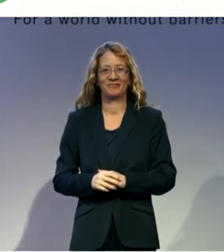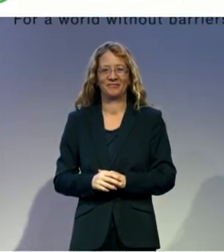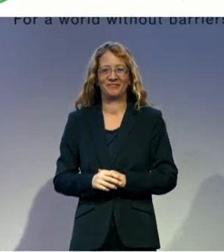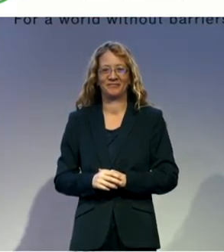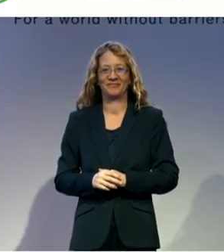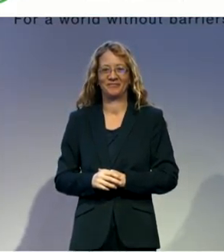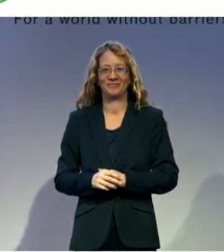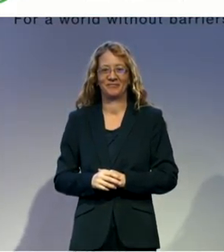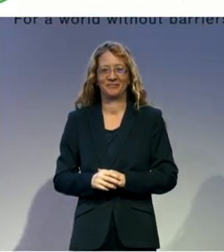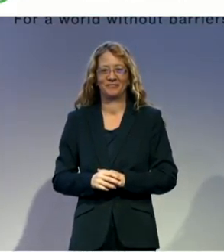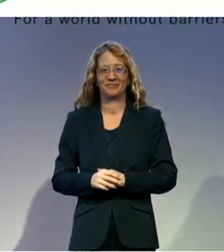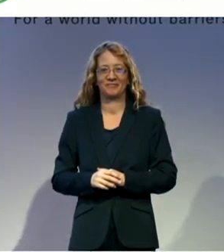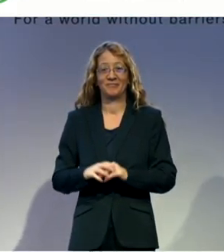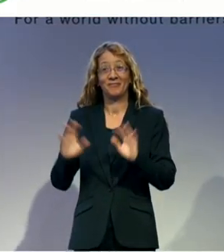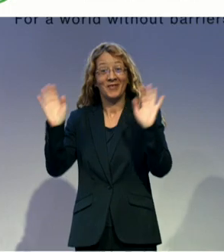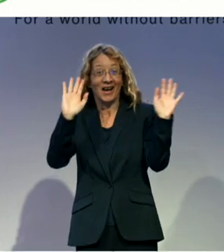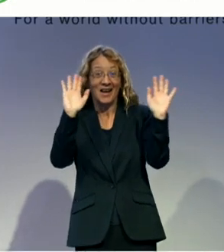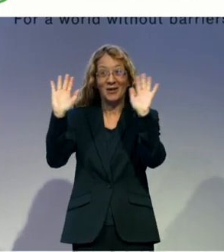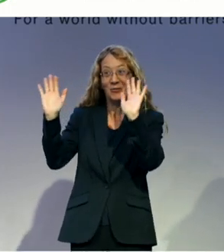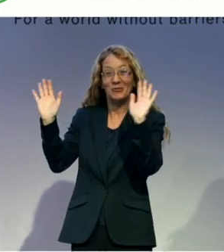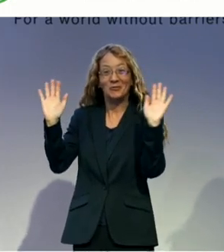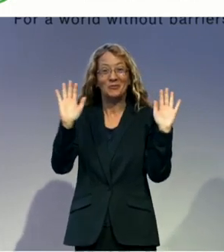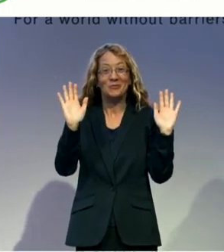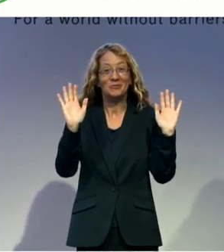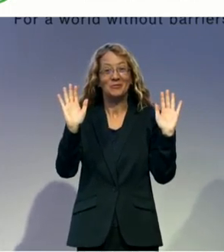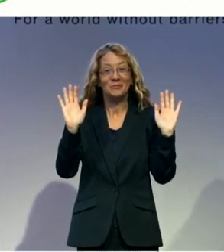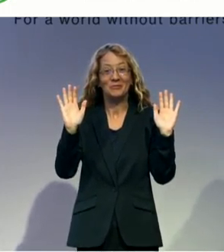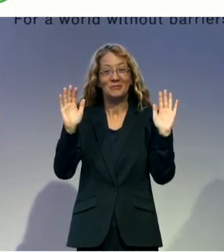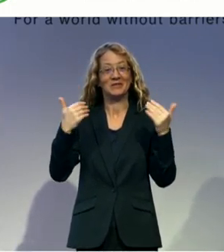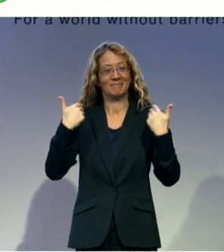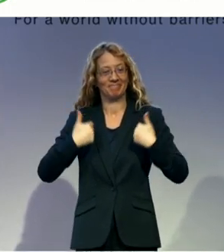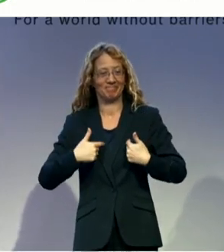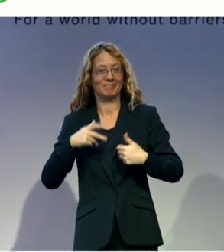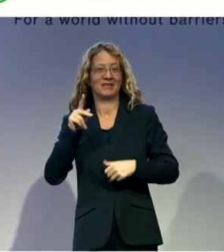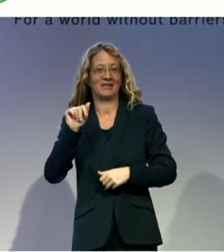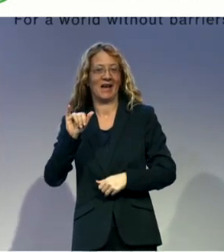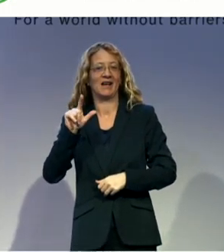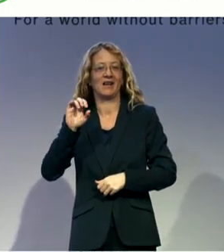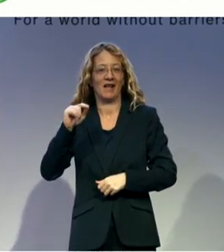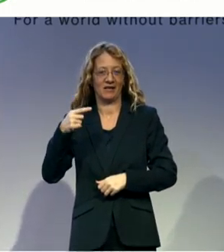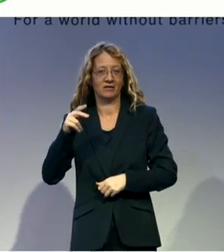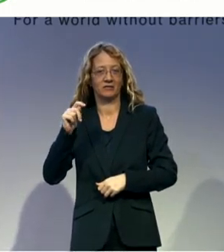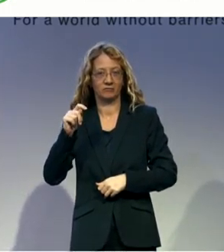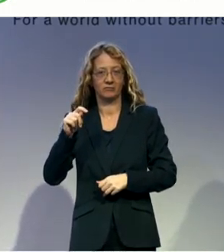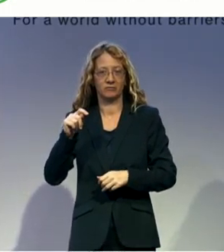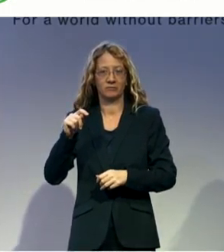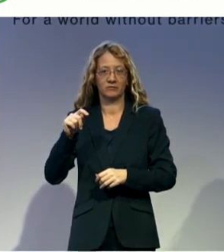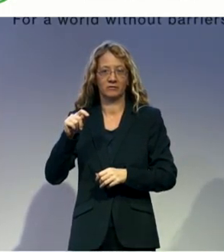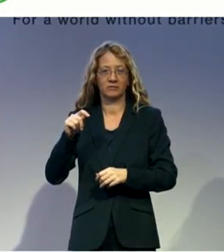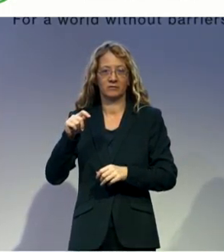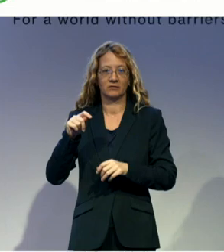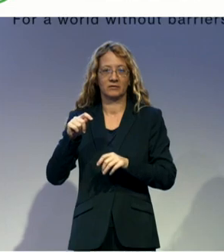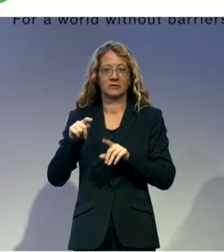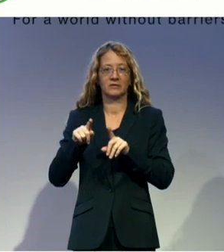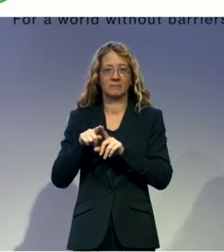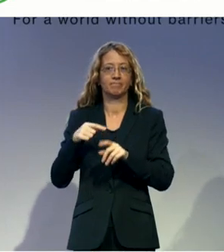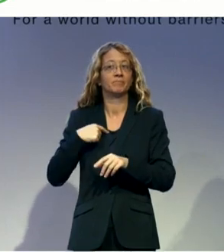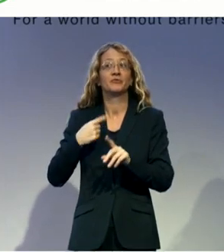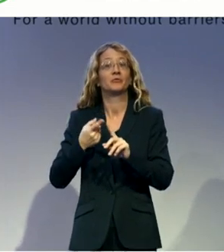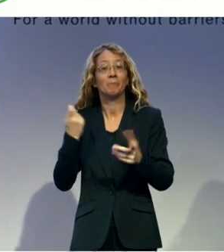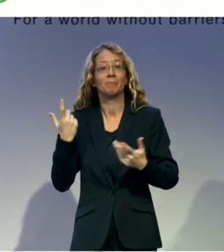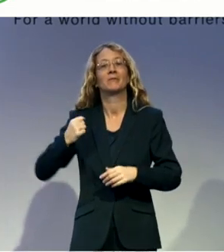Hello, everyone. I'm Keyleigh Thorpe, and I'm the head of campaigns, policy, and activism at Enable Scotland. Now, to say that